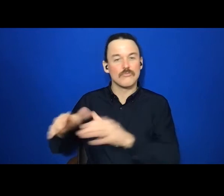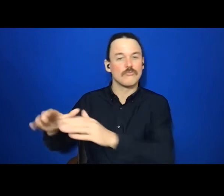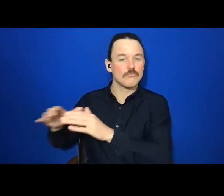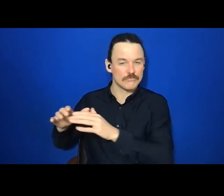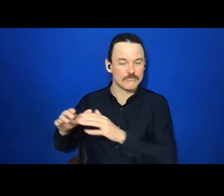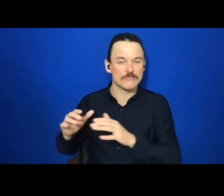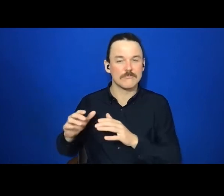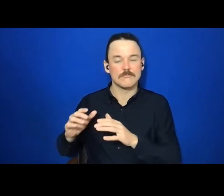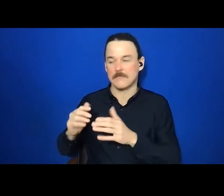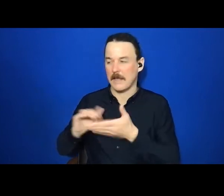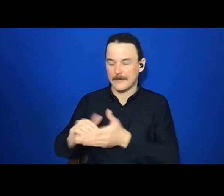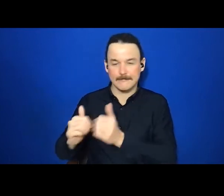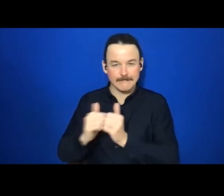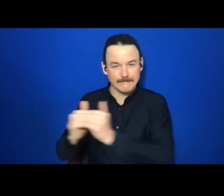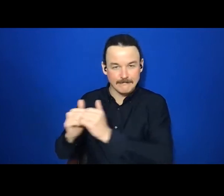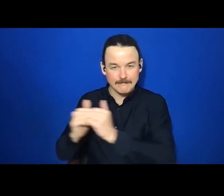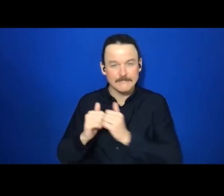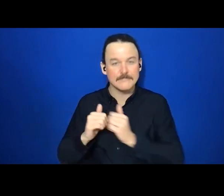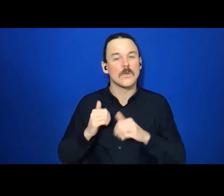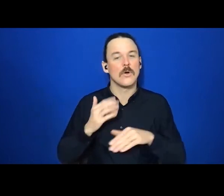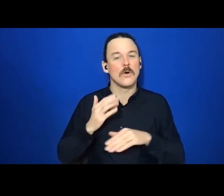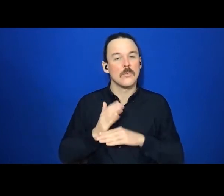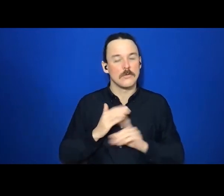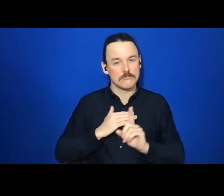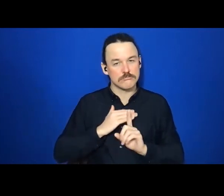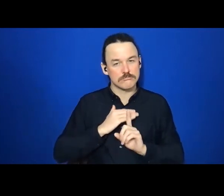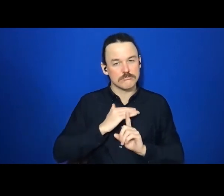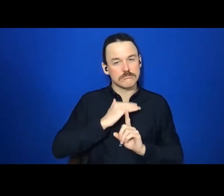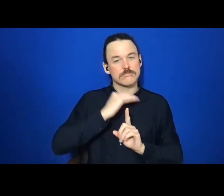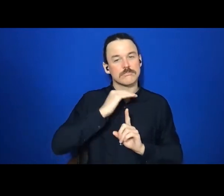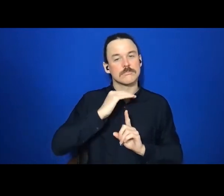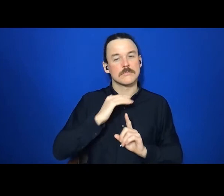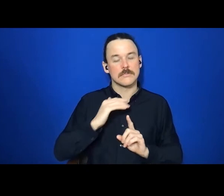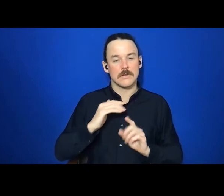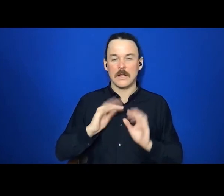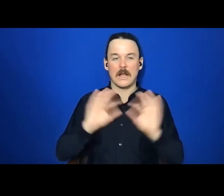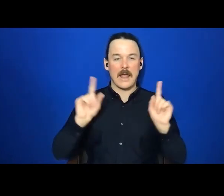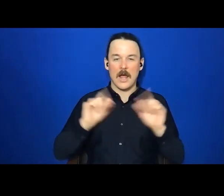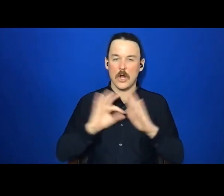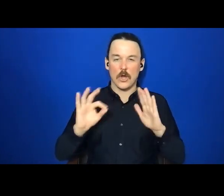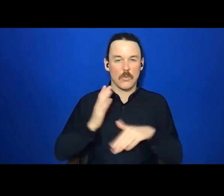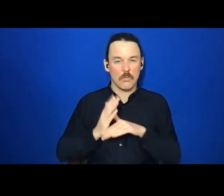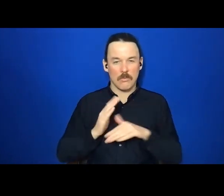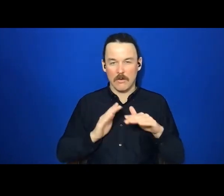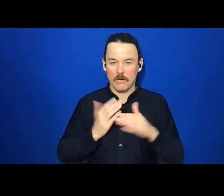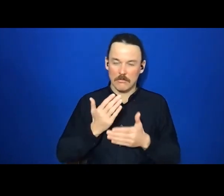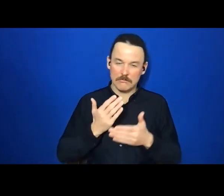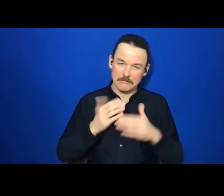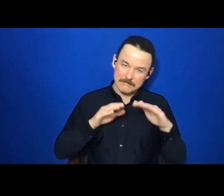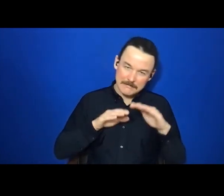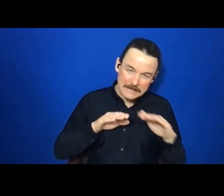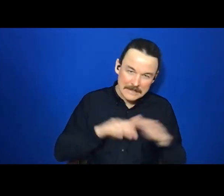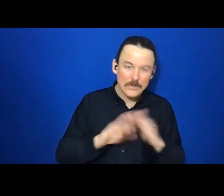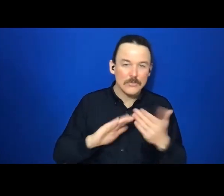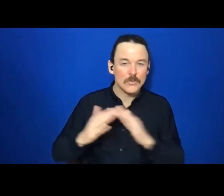way up through the ranks, no longer on the front line, but in Wellington at the highest levels of